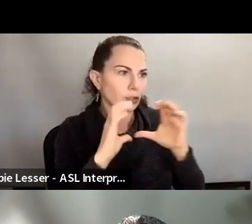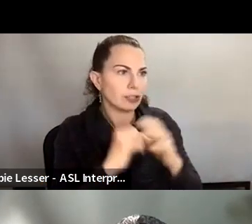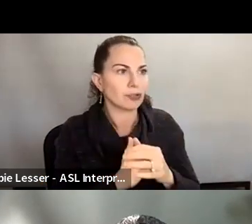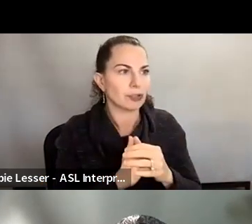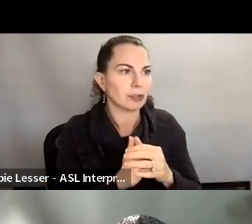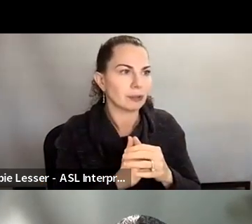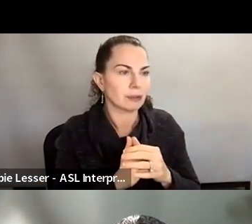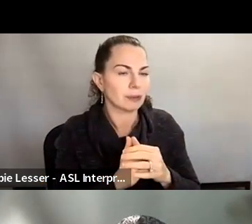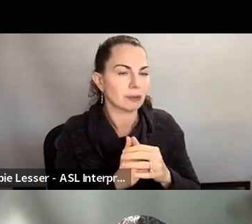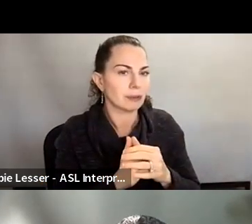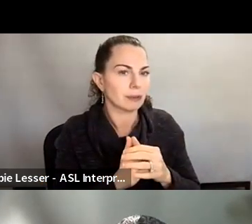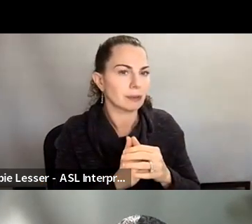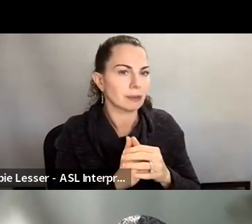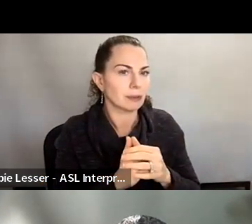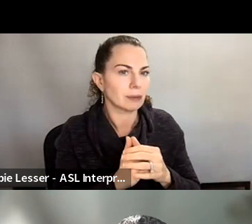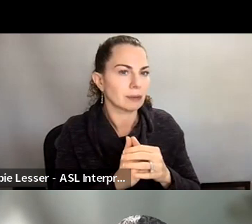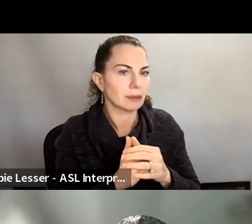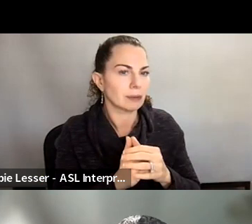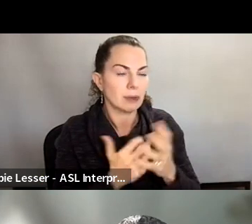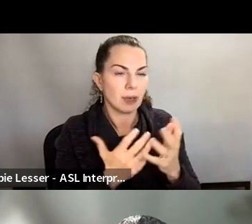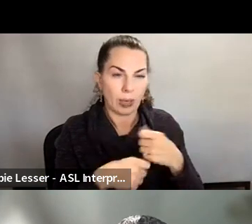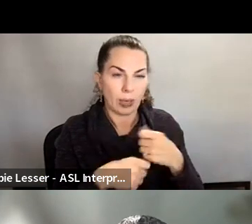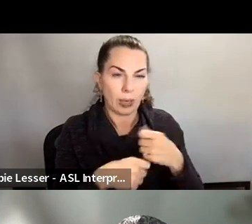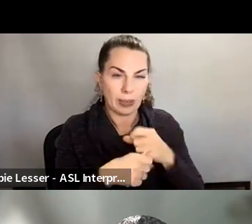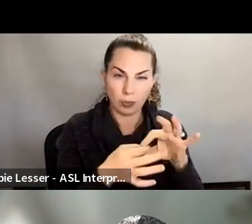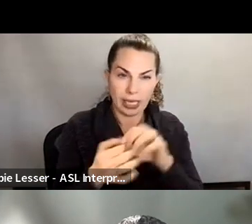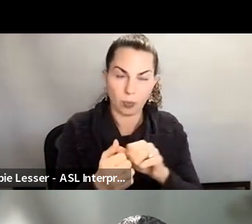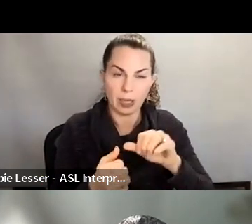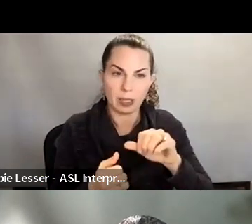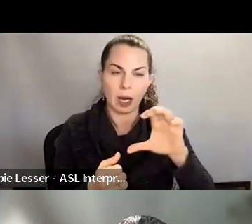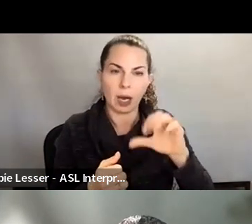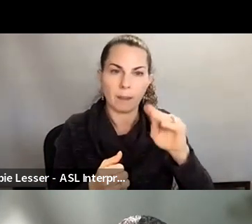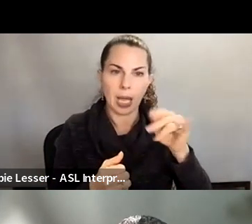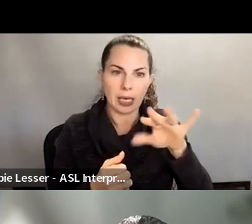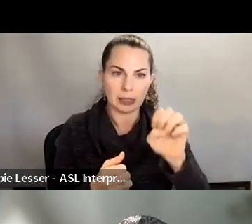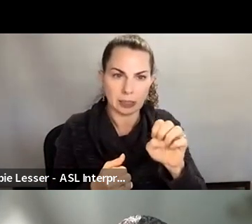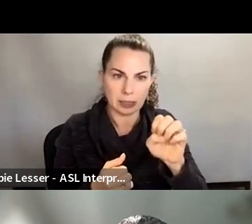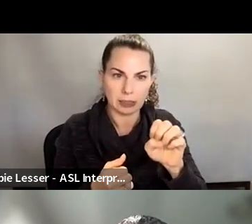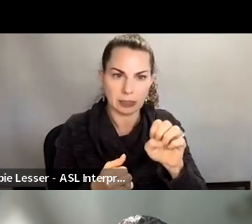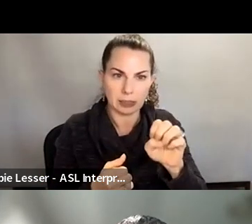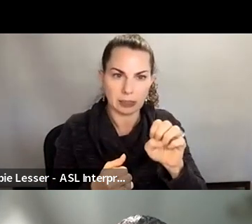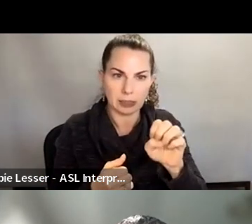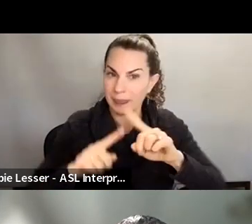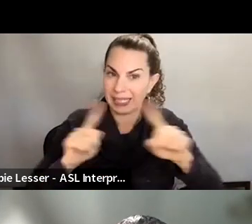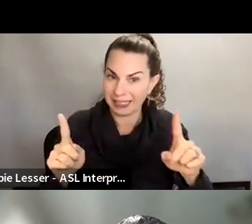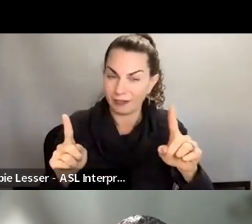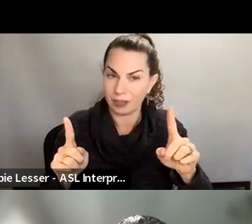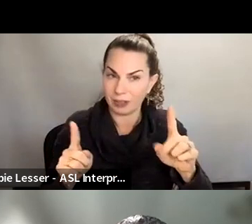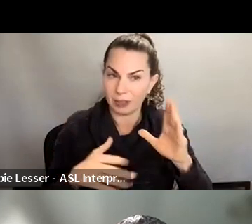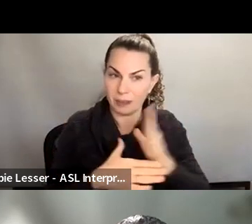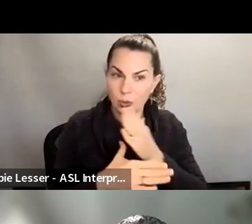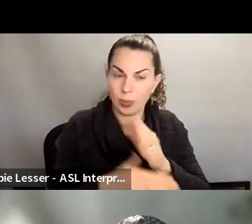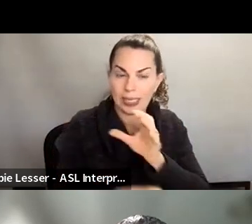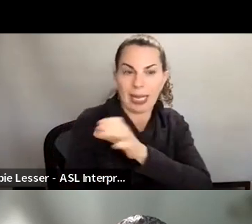the compliance perspective, you know, Dylan, is there a distinction between clinical content and, hey, how was your weekend